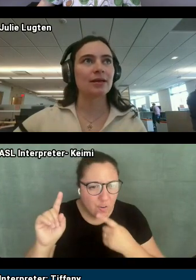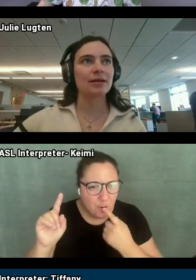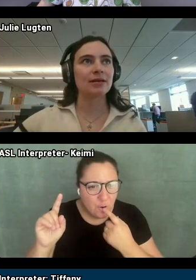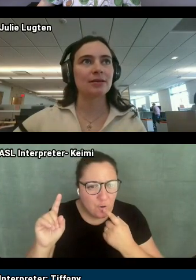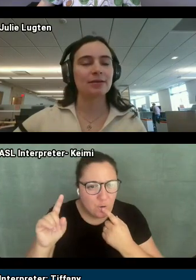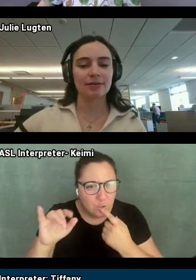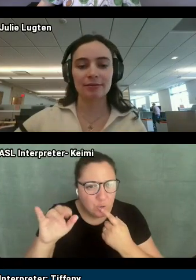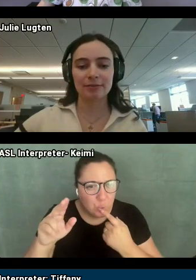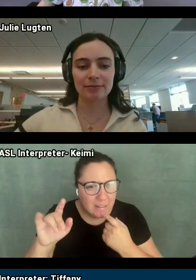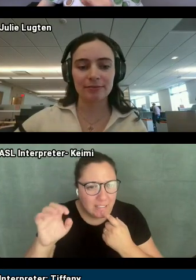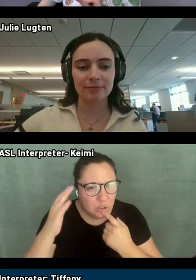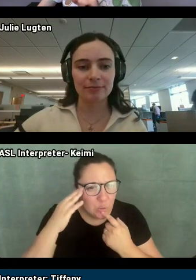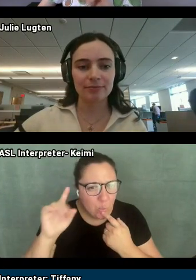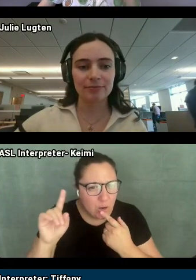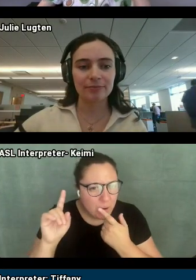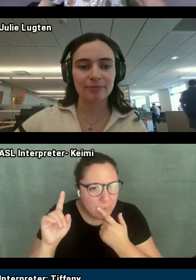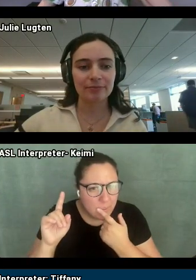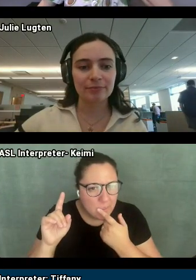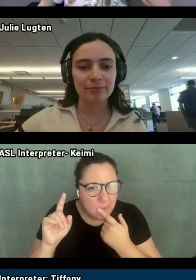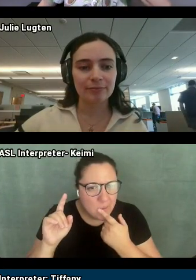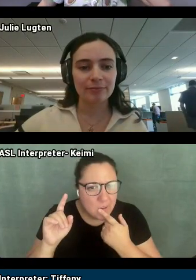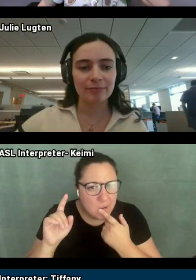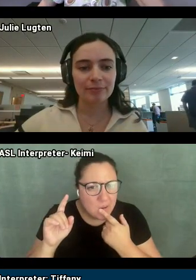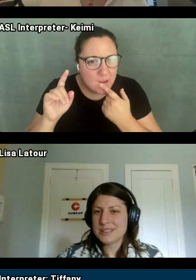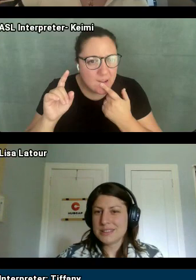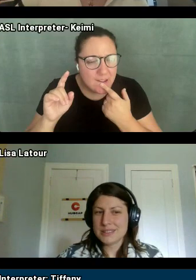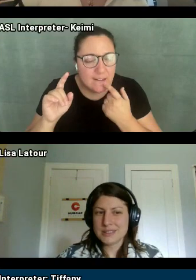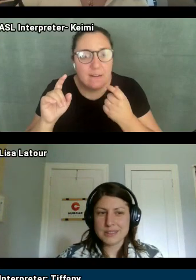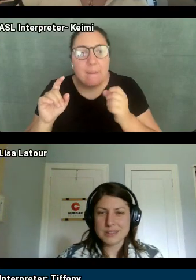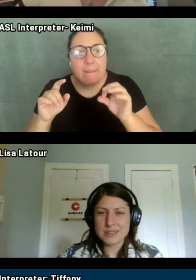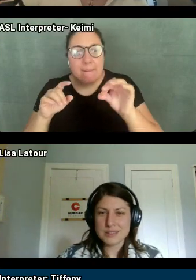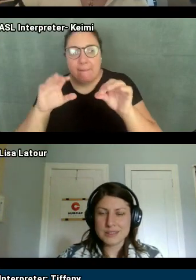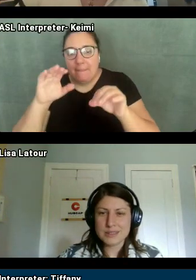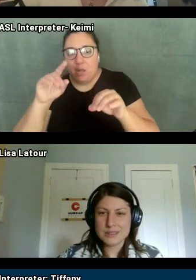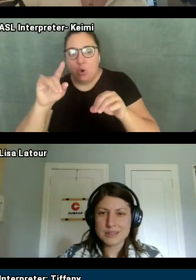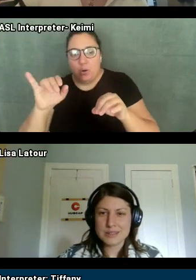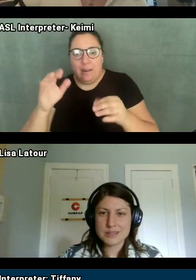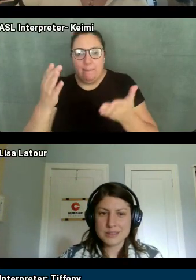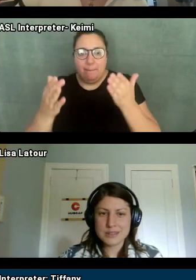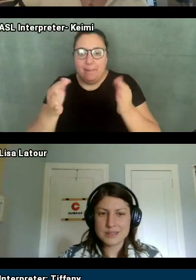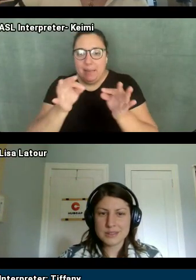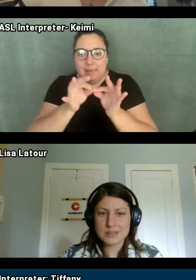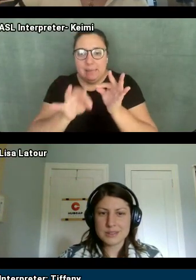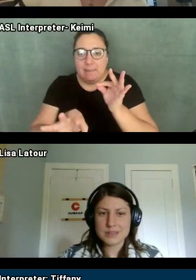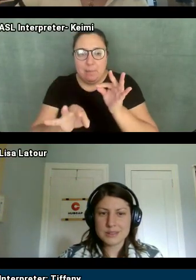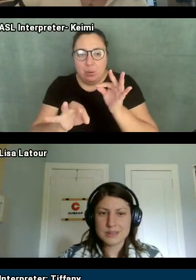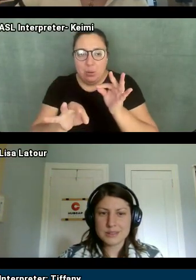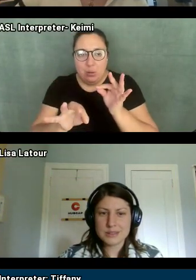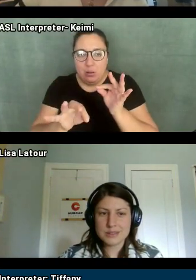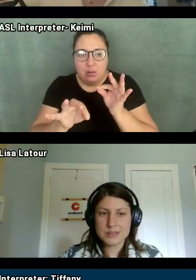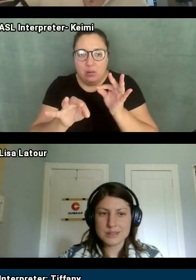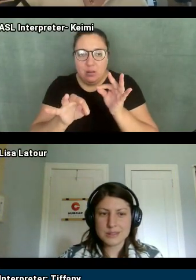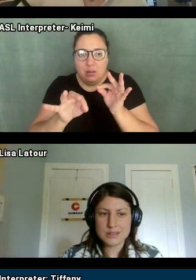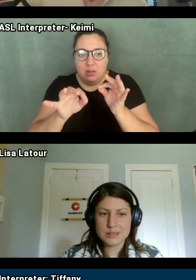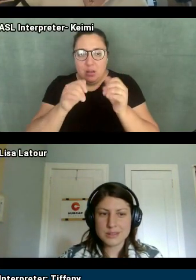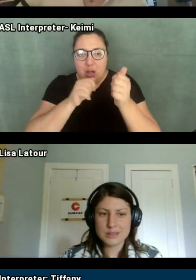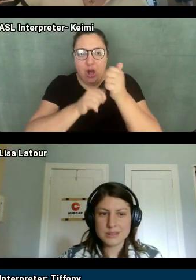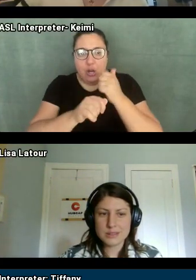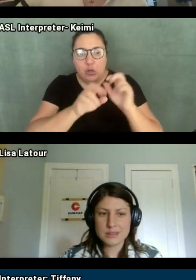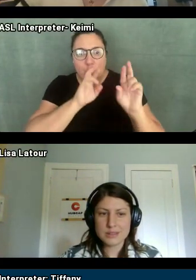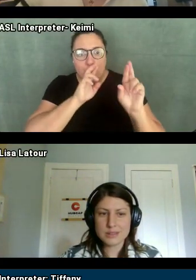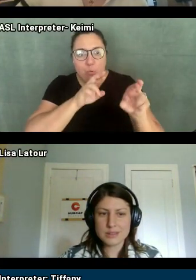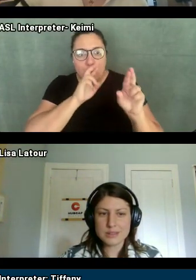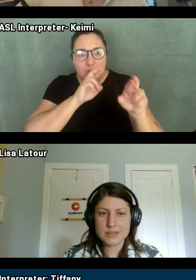your... I mean, I'm thinking that, would that be as simple as being under the reports, just the